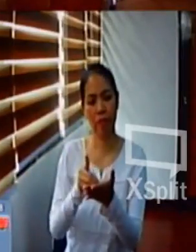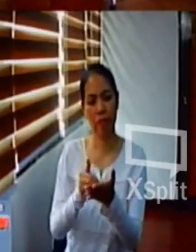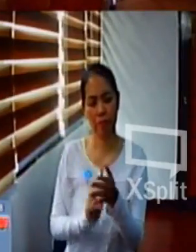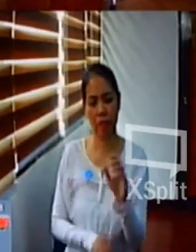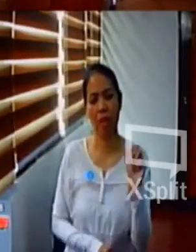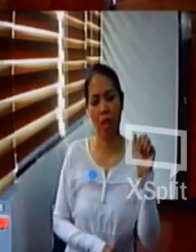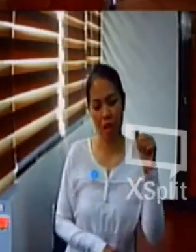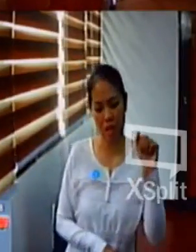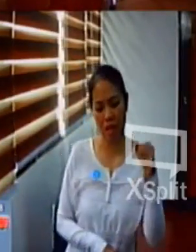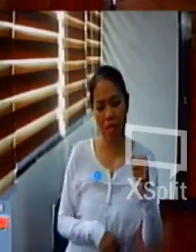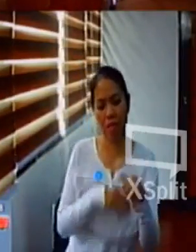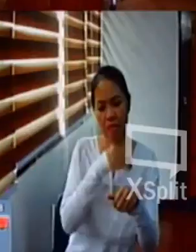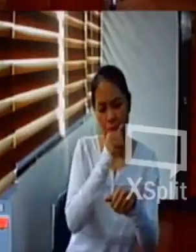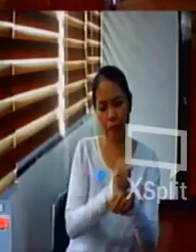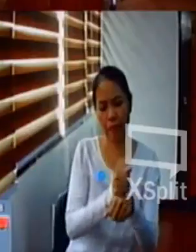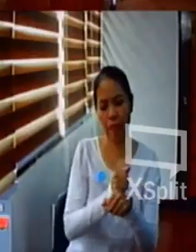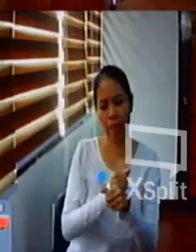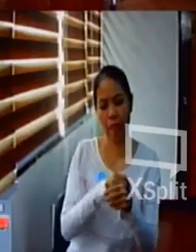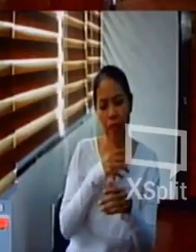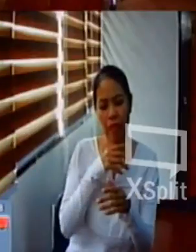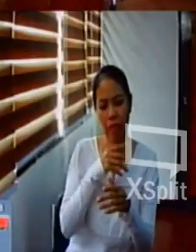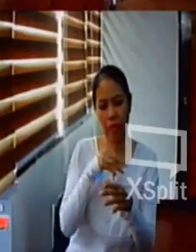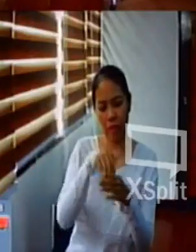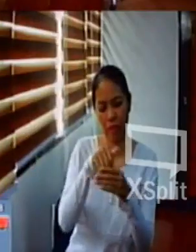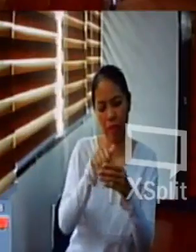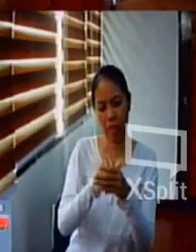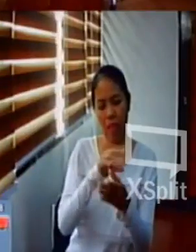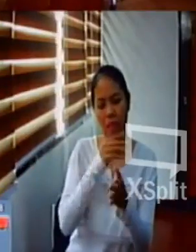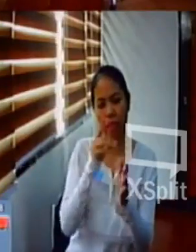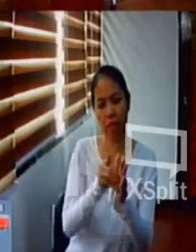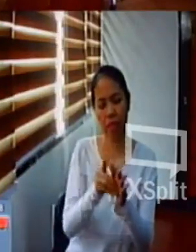and affirm the contents of the documents, Counselor.